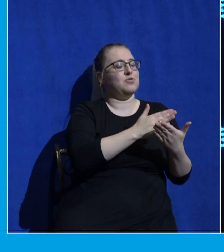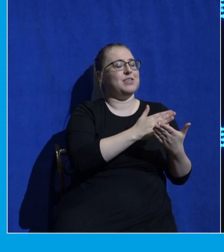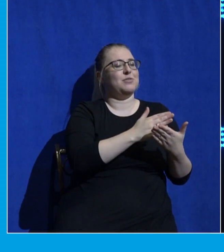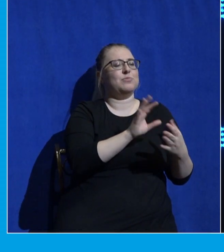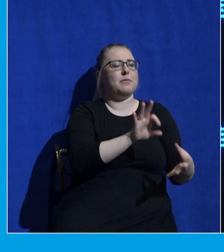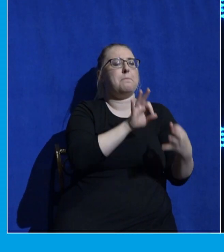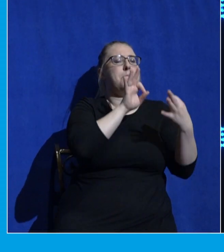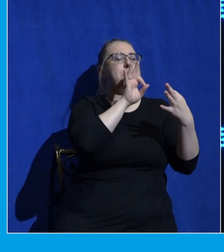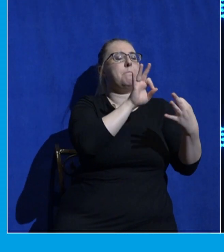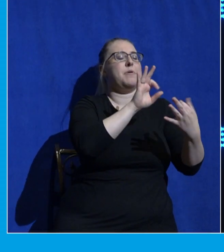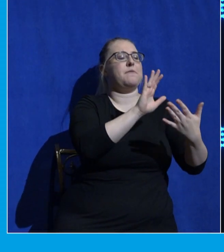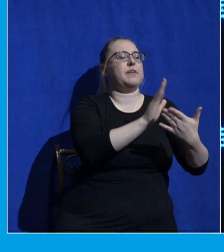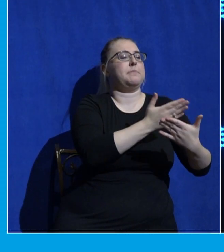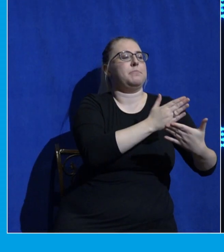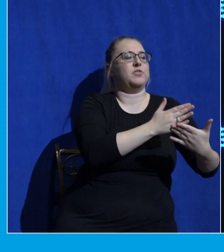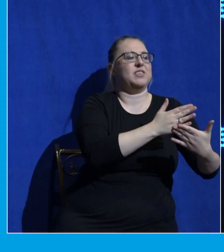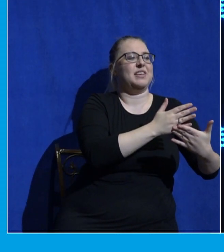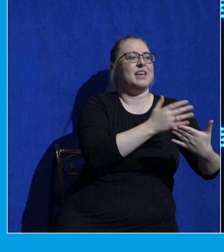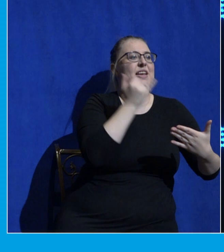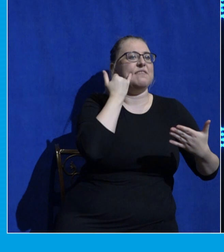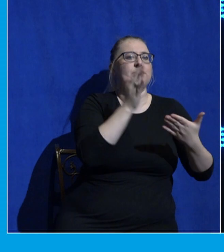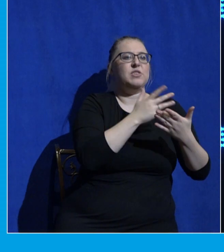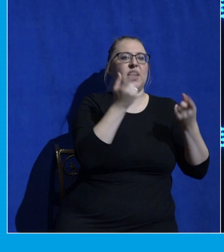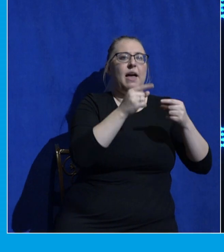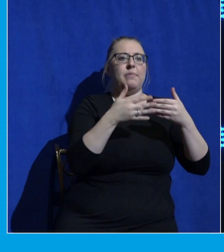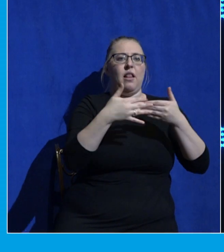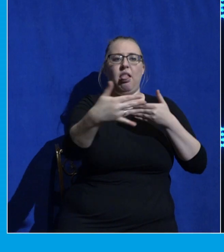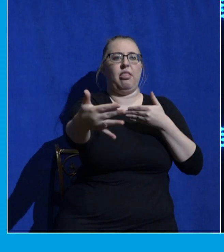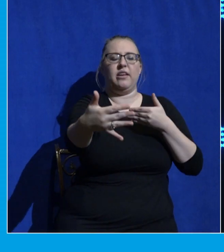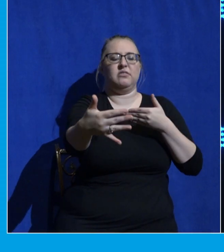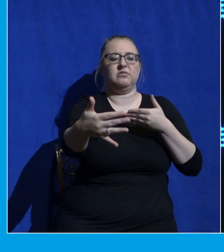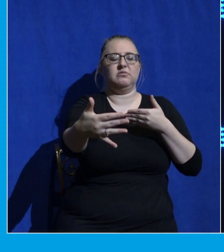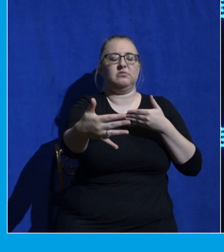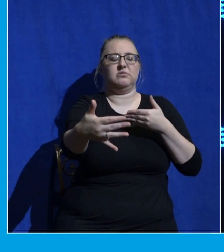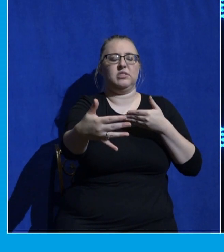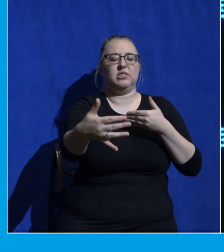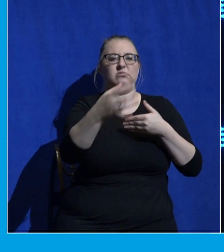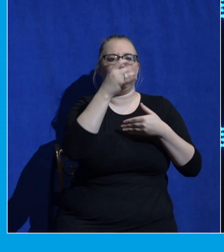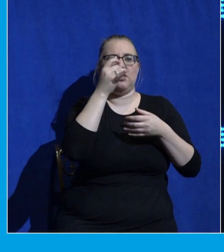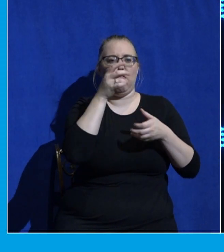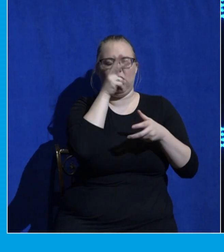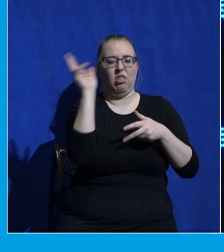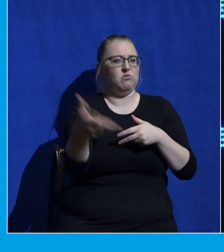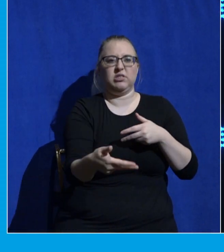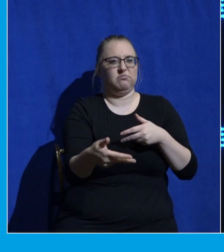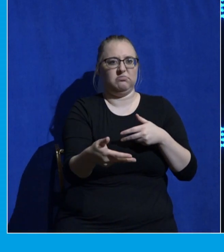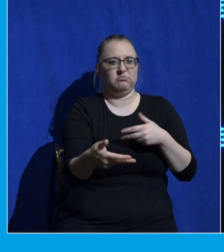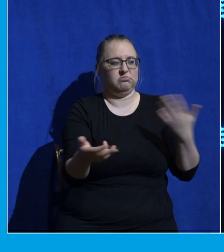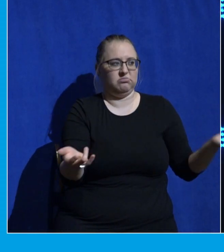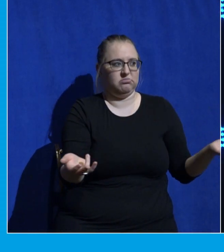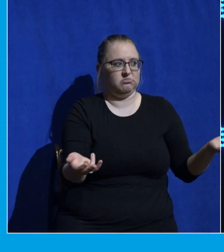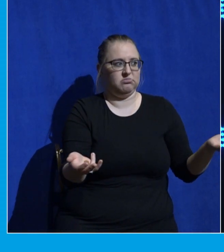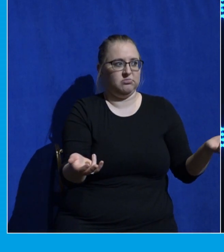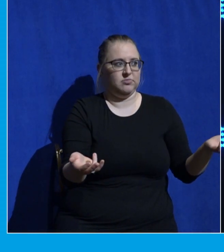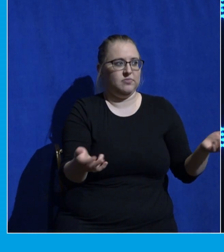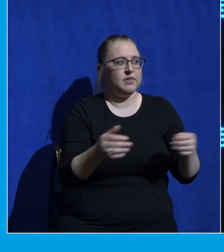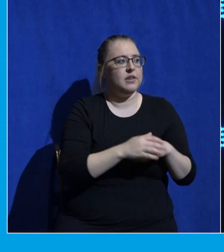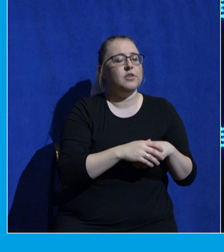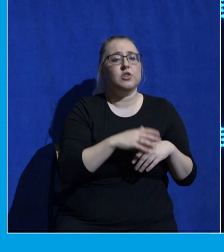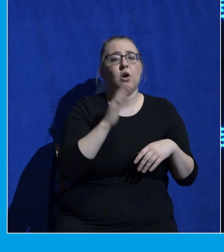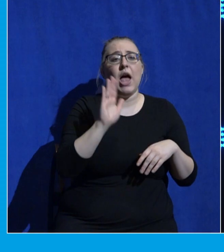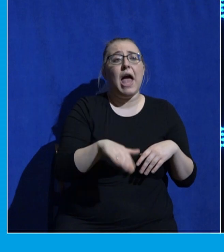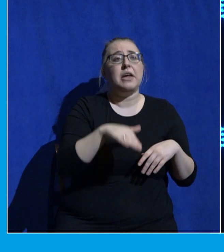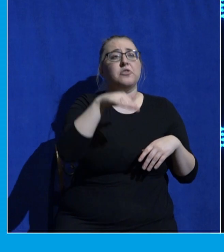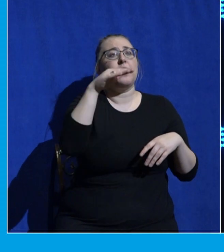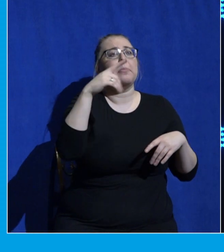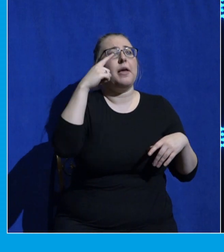of music, and anybody's music that came after mine was garbage. Like, I'm officially at that age, right? And so I grew up thinking